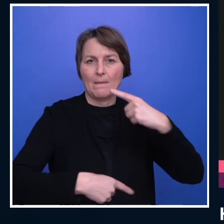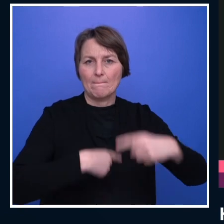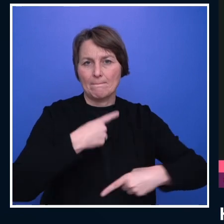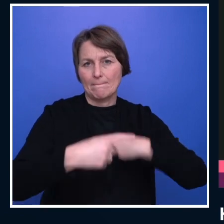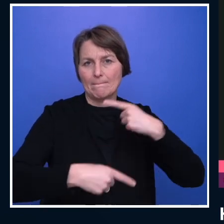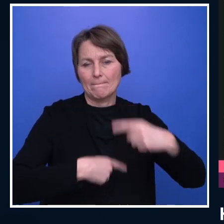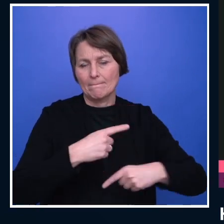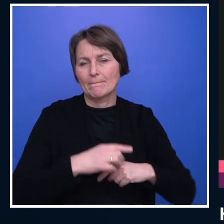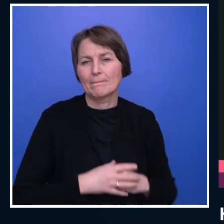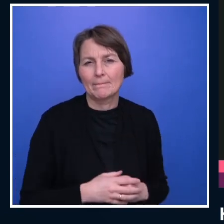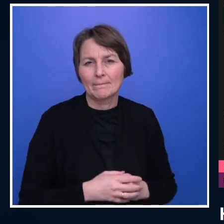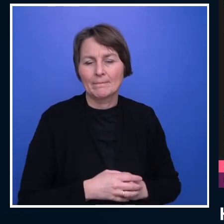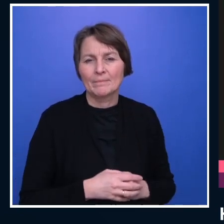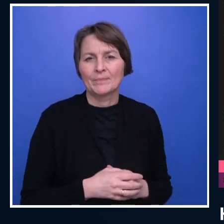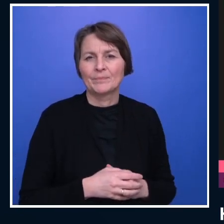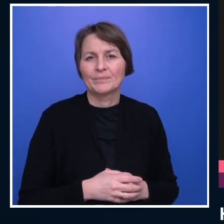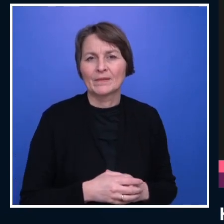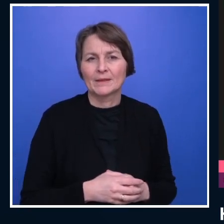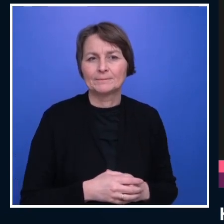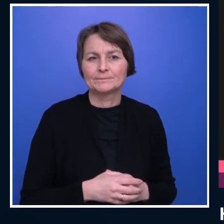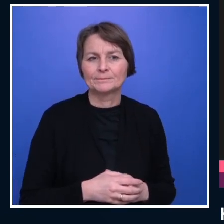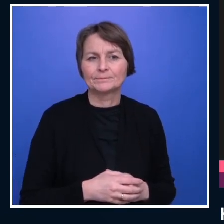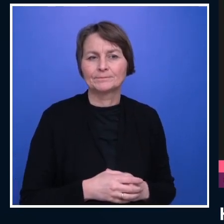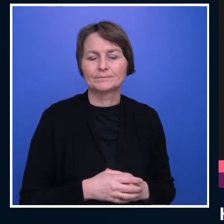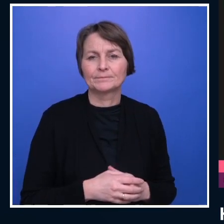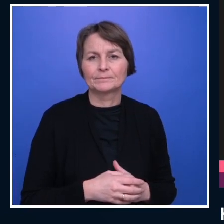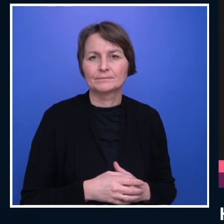But I'm doing in